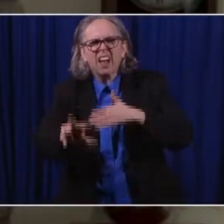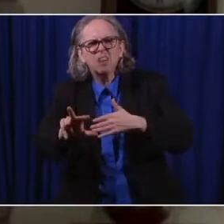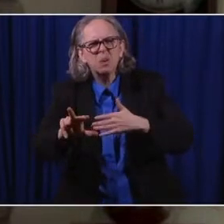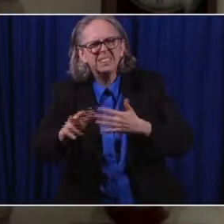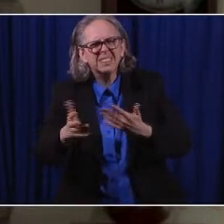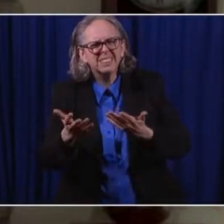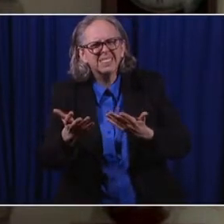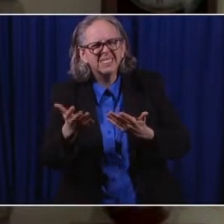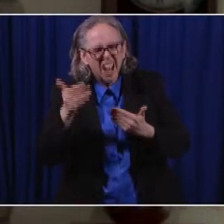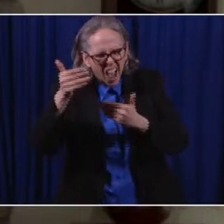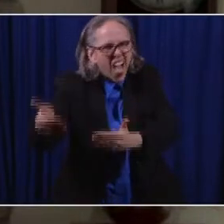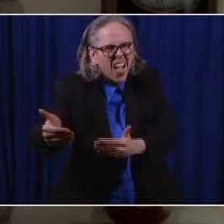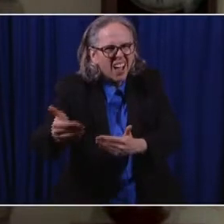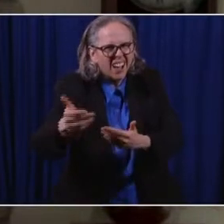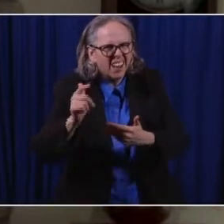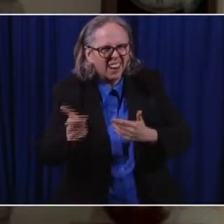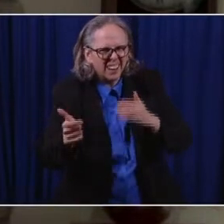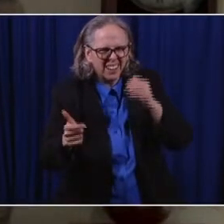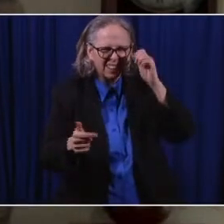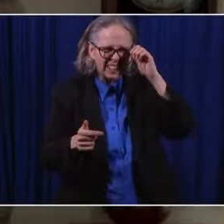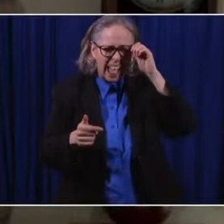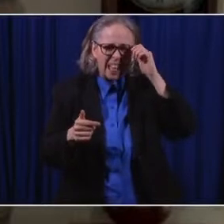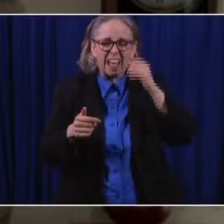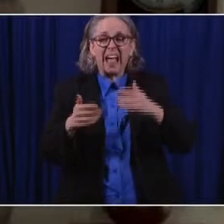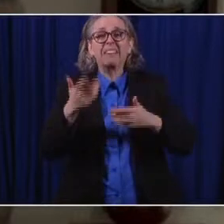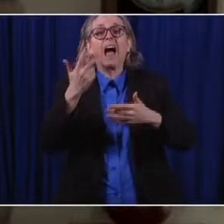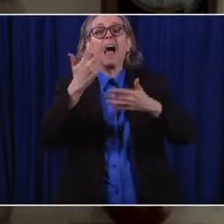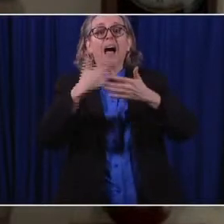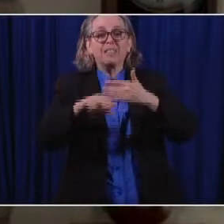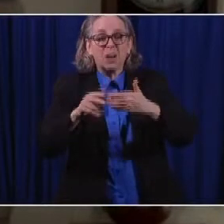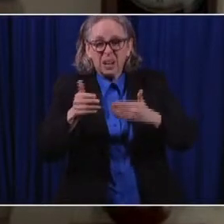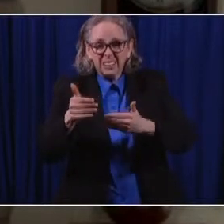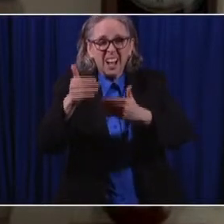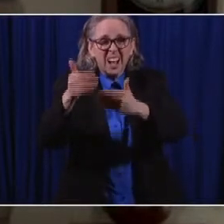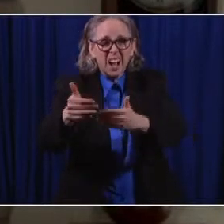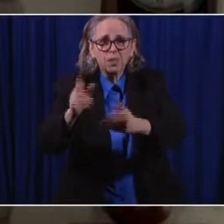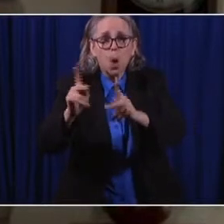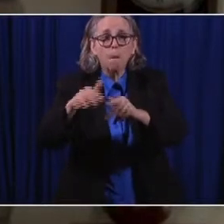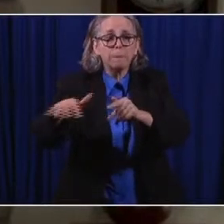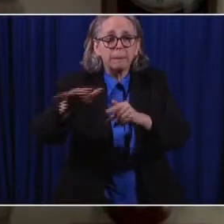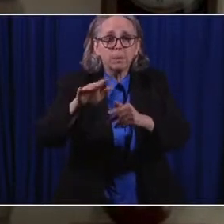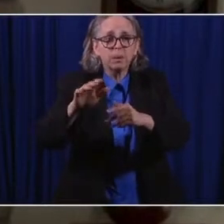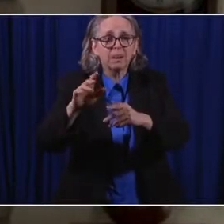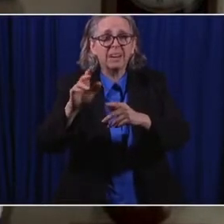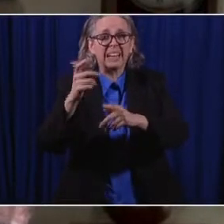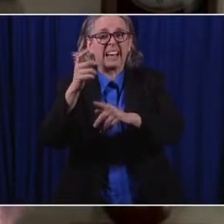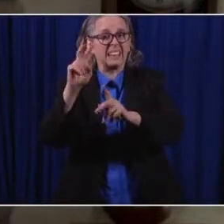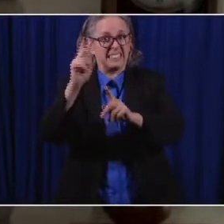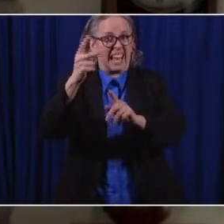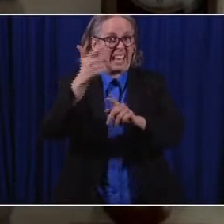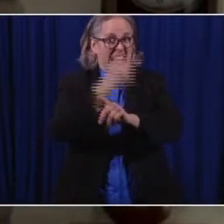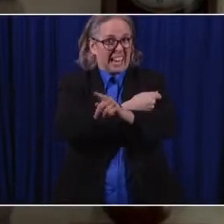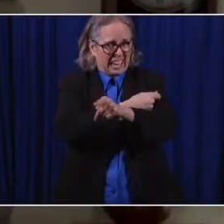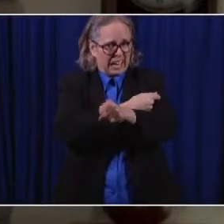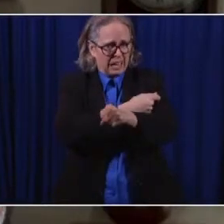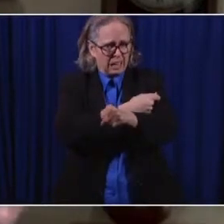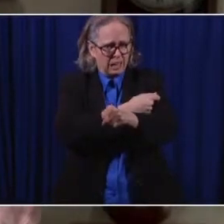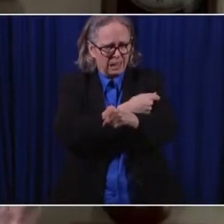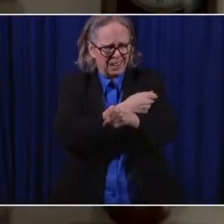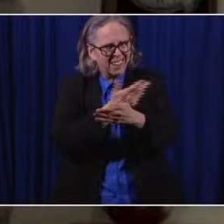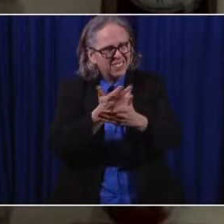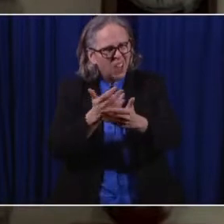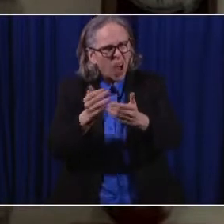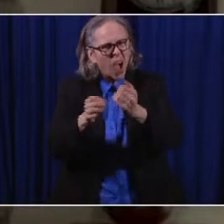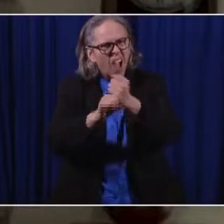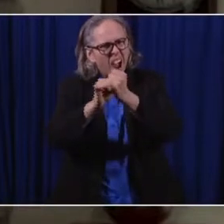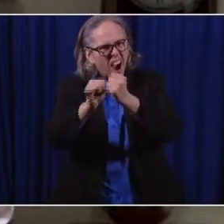Only after 3 weeks are you then going to start getting people who have the second shot, and you're going to start moving them, we hope, out of the possibility